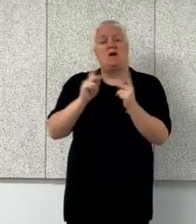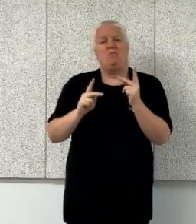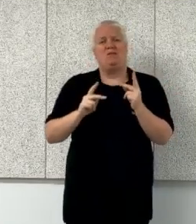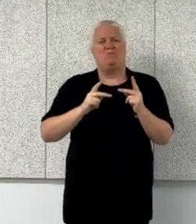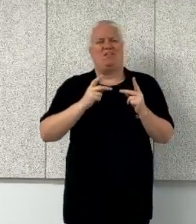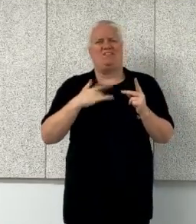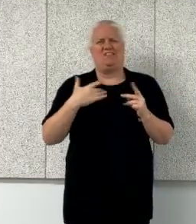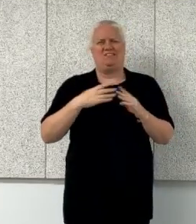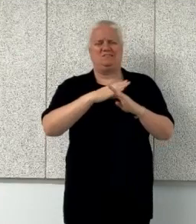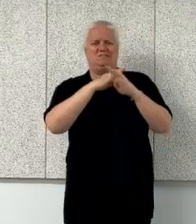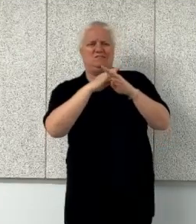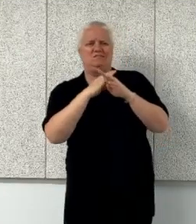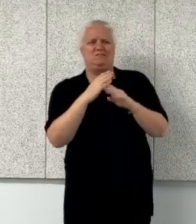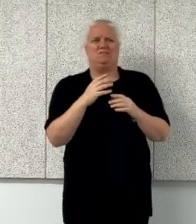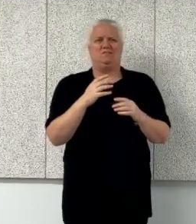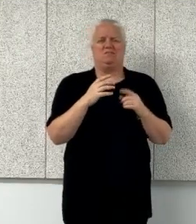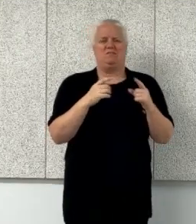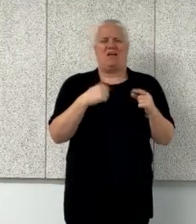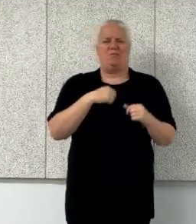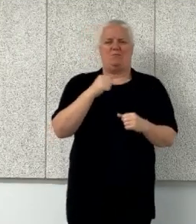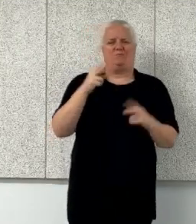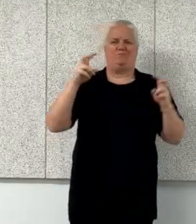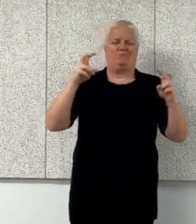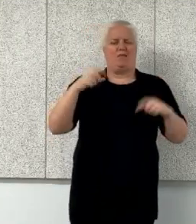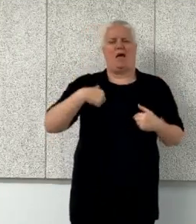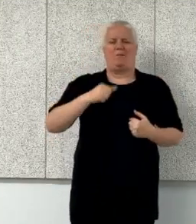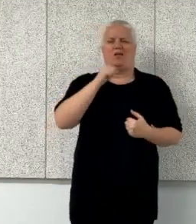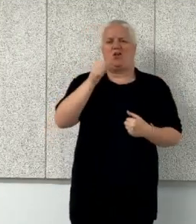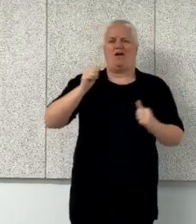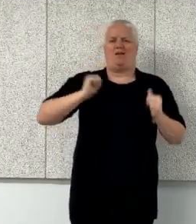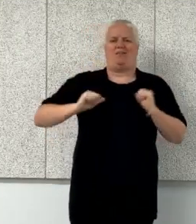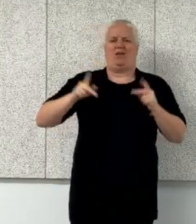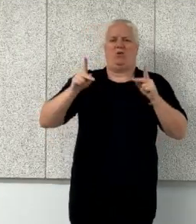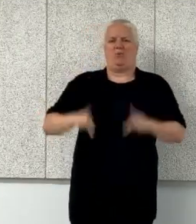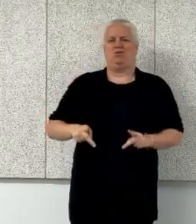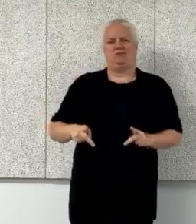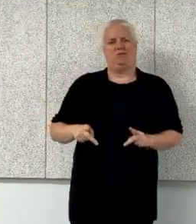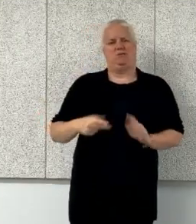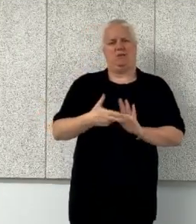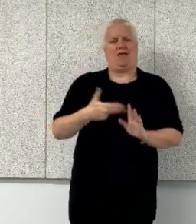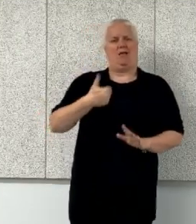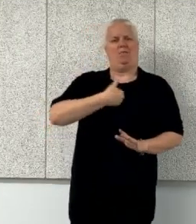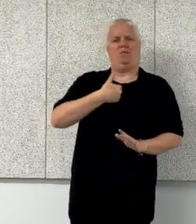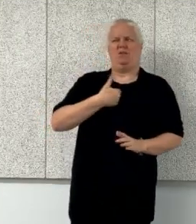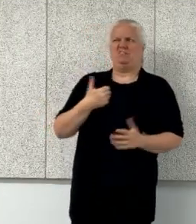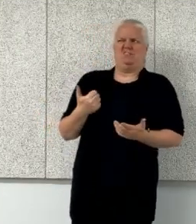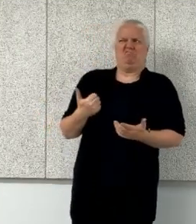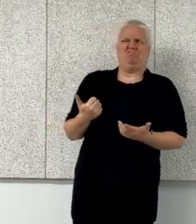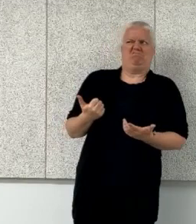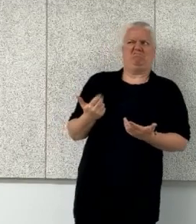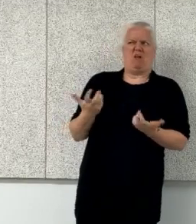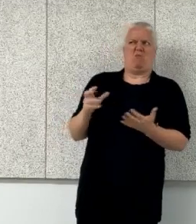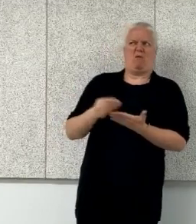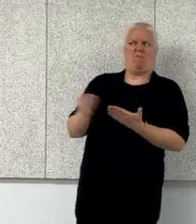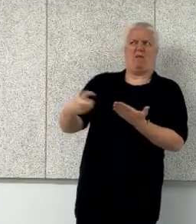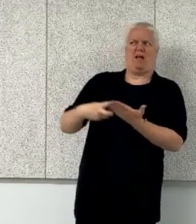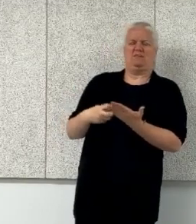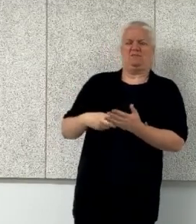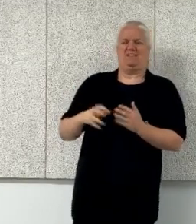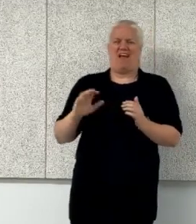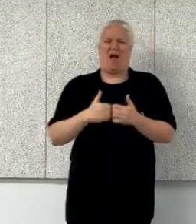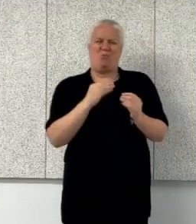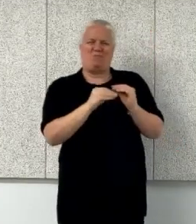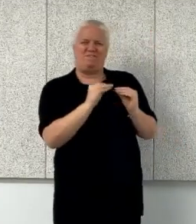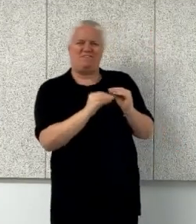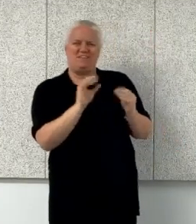they just don't think of themselves as a theater person. And I would posit that it's like no one theater's job to try to fix that. But if